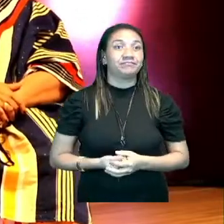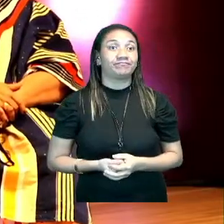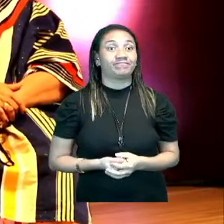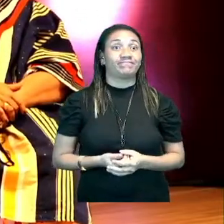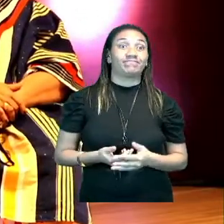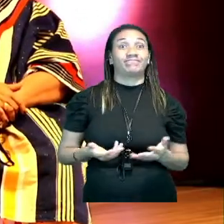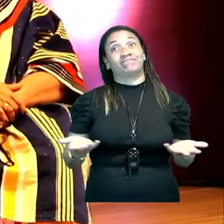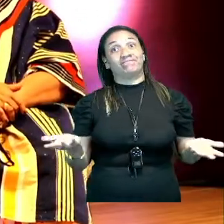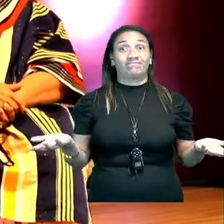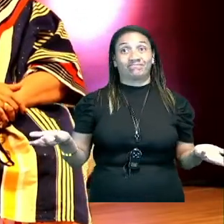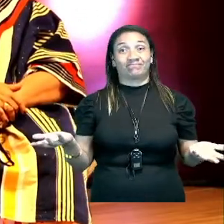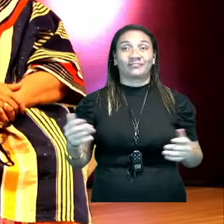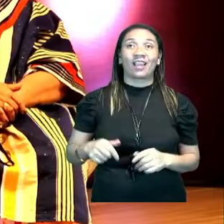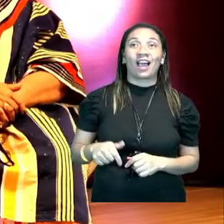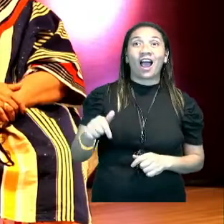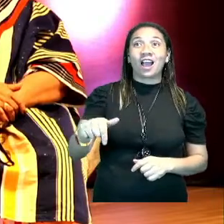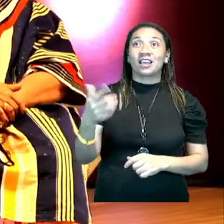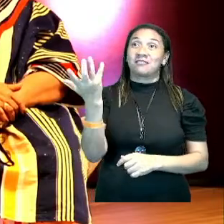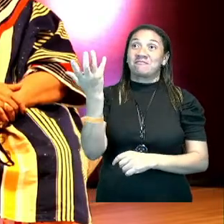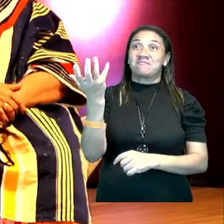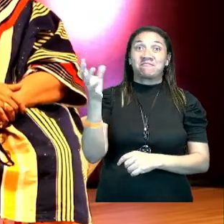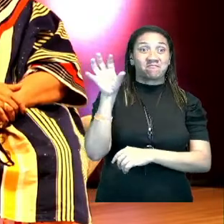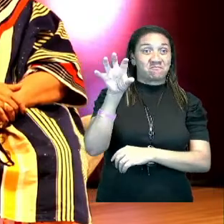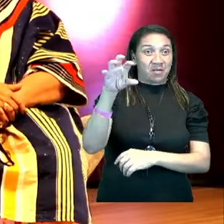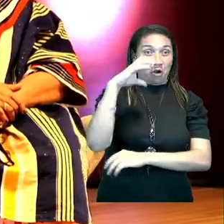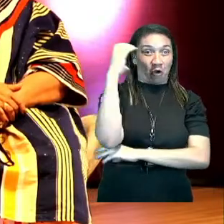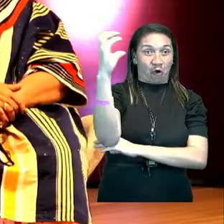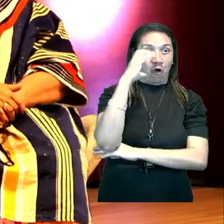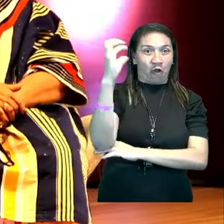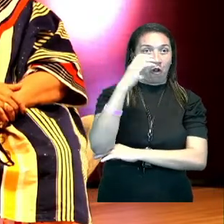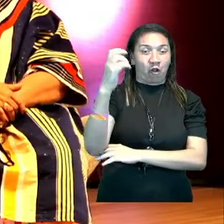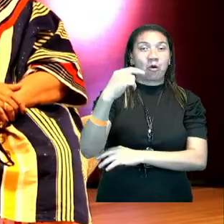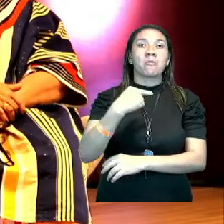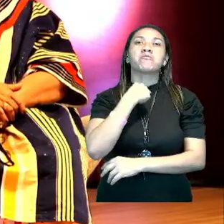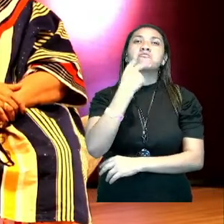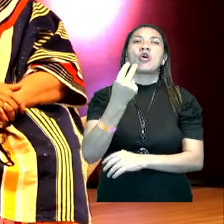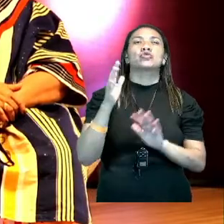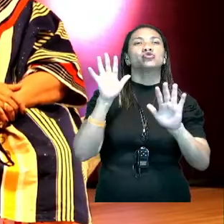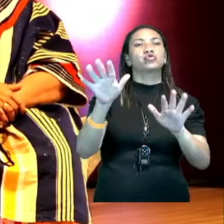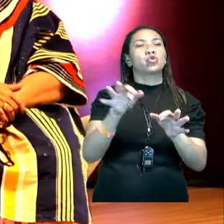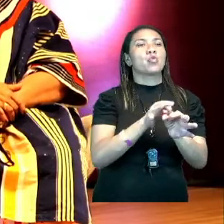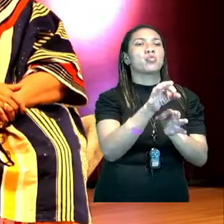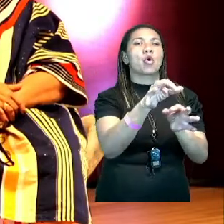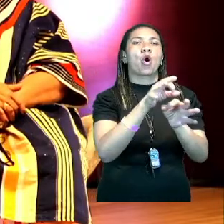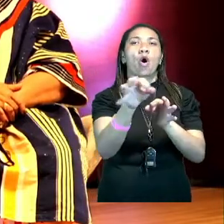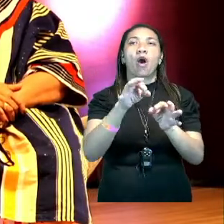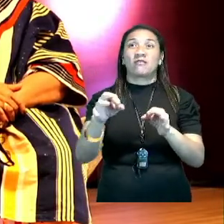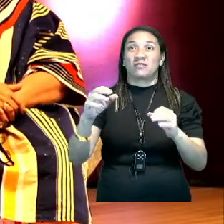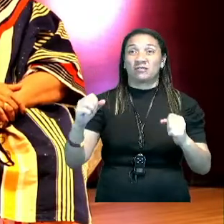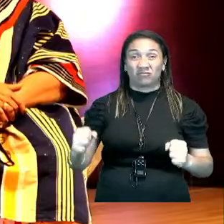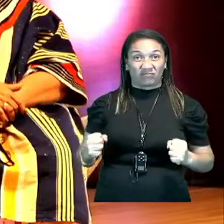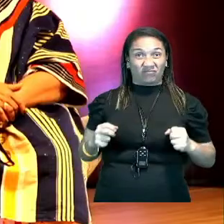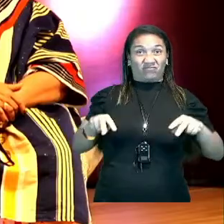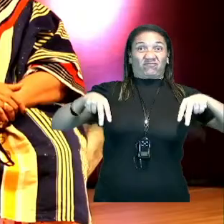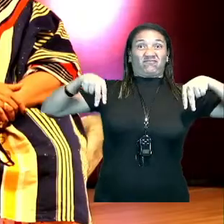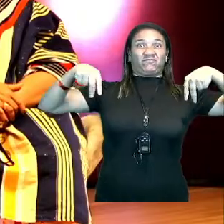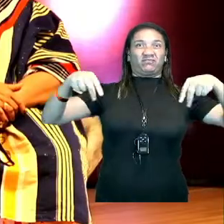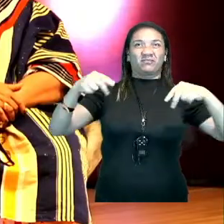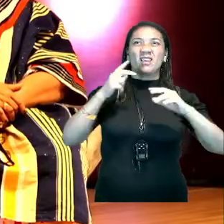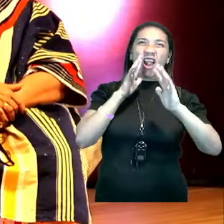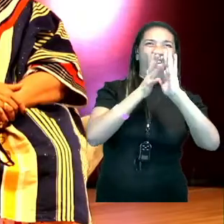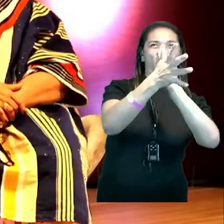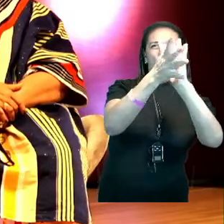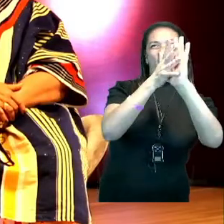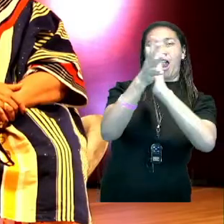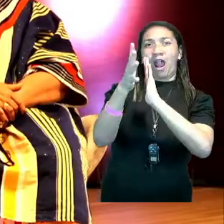This country will not be able to ever again do politics without the voice of the peoples, of the